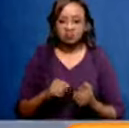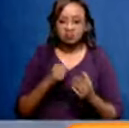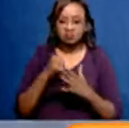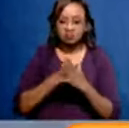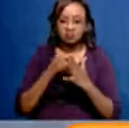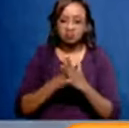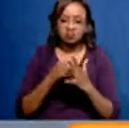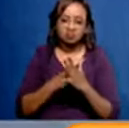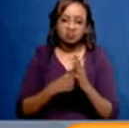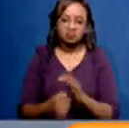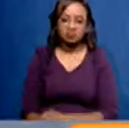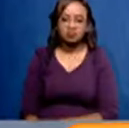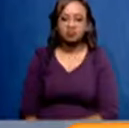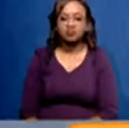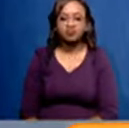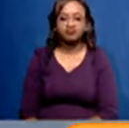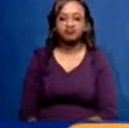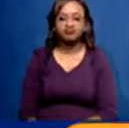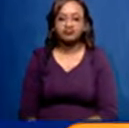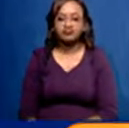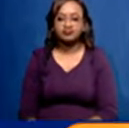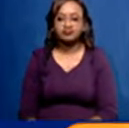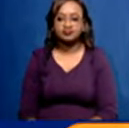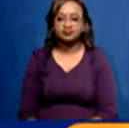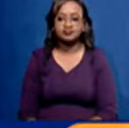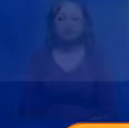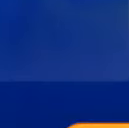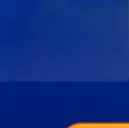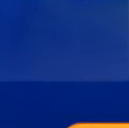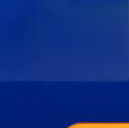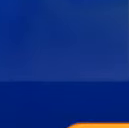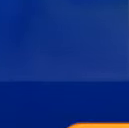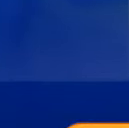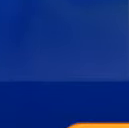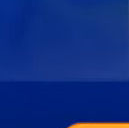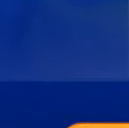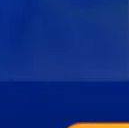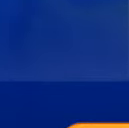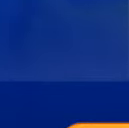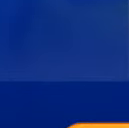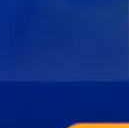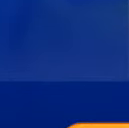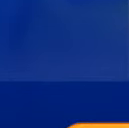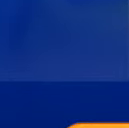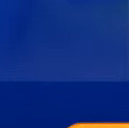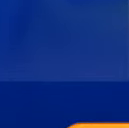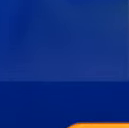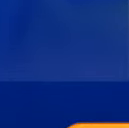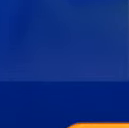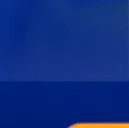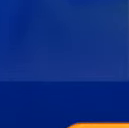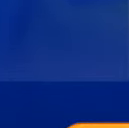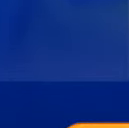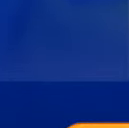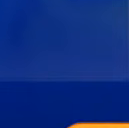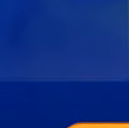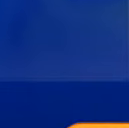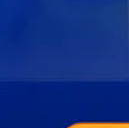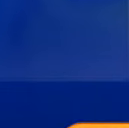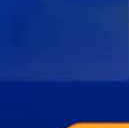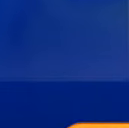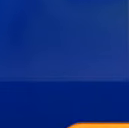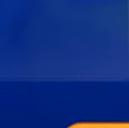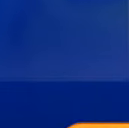absolutely. Sir Nixon Dugira says, Professor Patrick, how prepared are the universities for the CBC